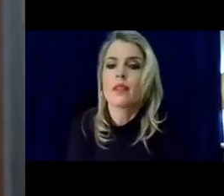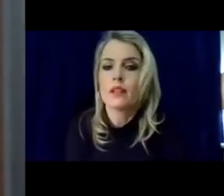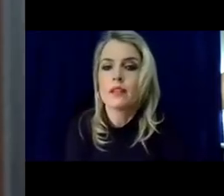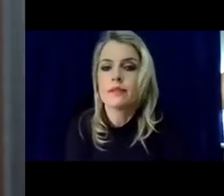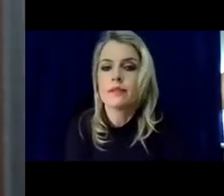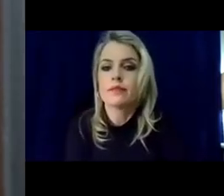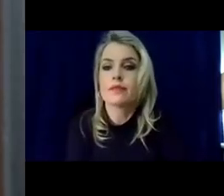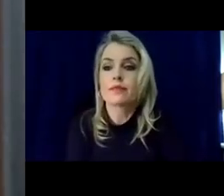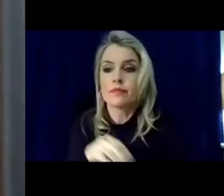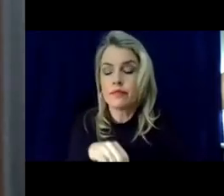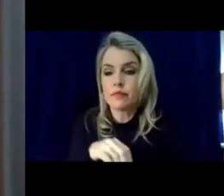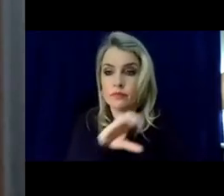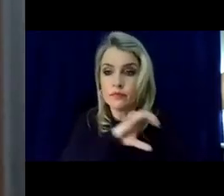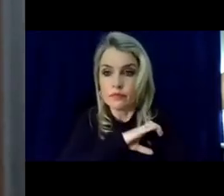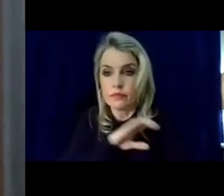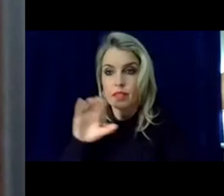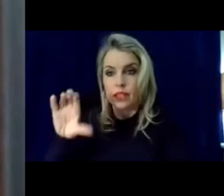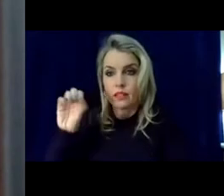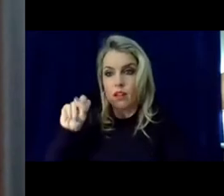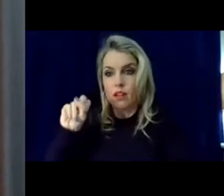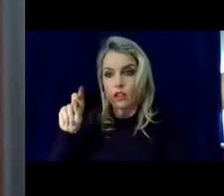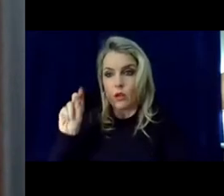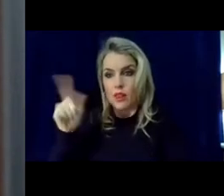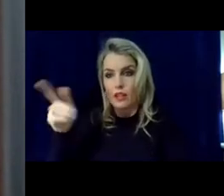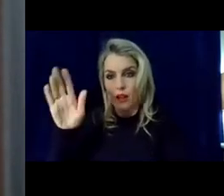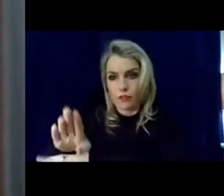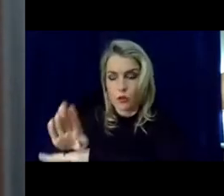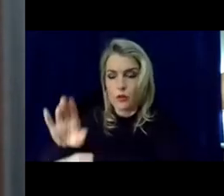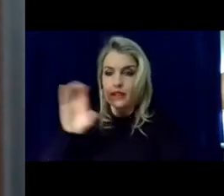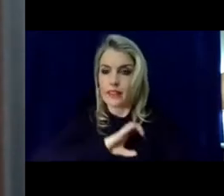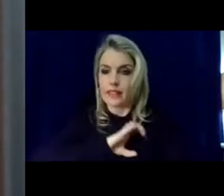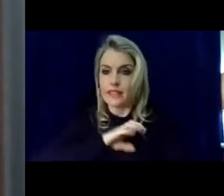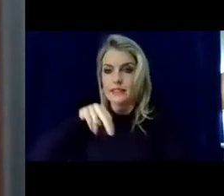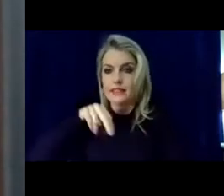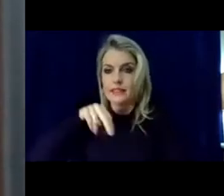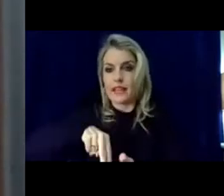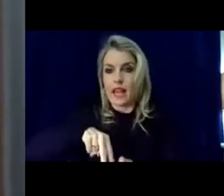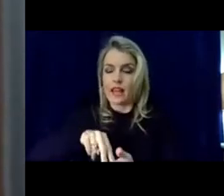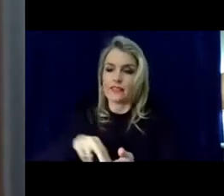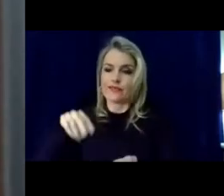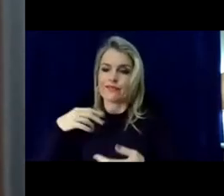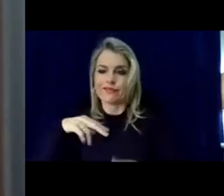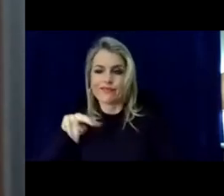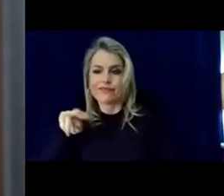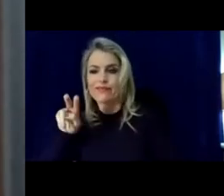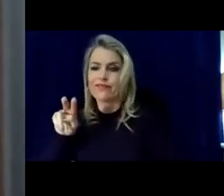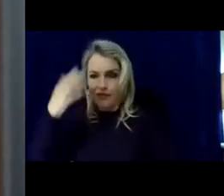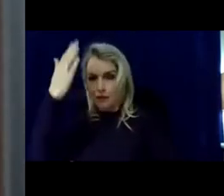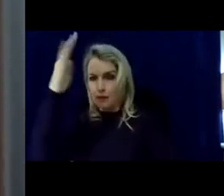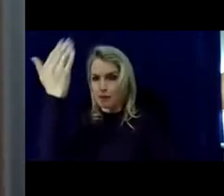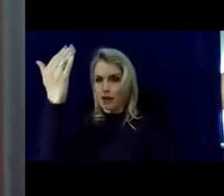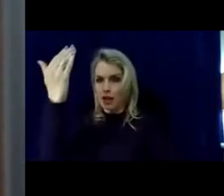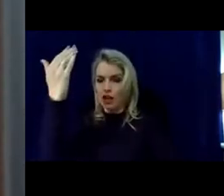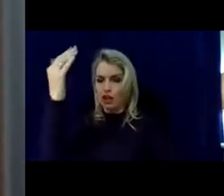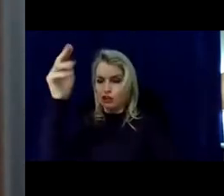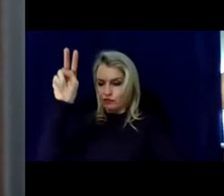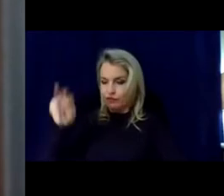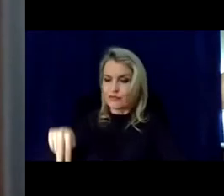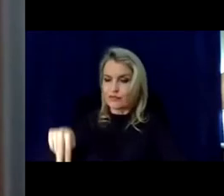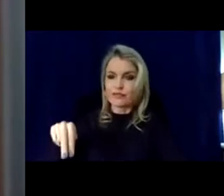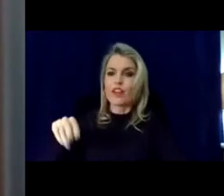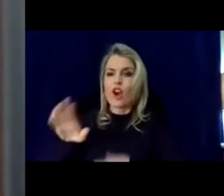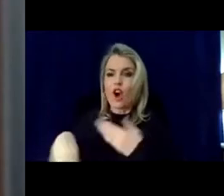Interior, Clinton's condo later that day. Clinton stands tall, smirking at himself in a full-length mirror, decked out in all